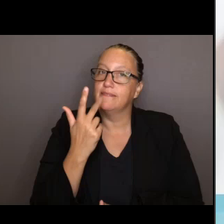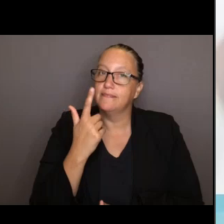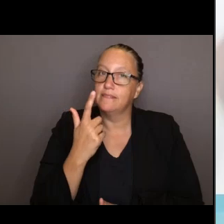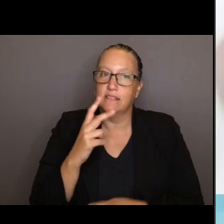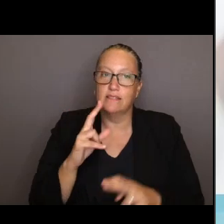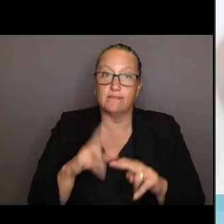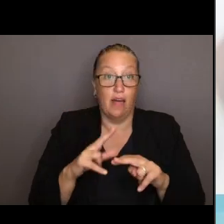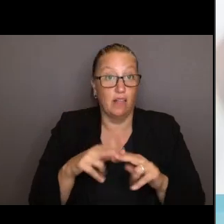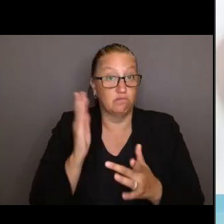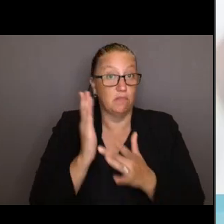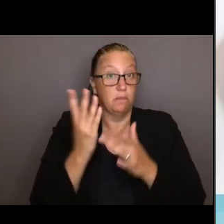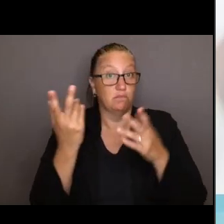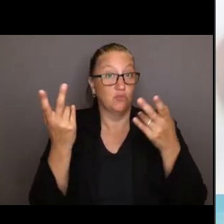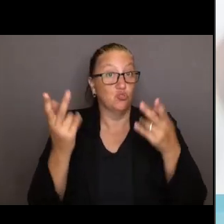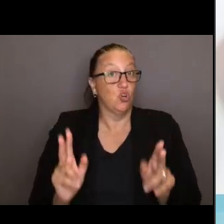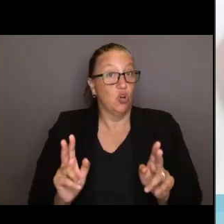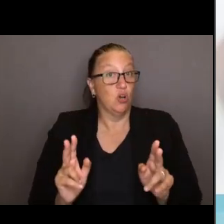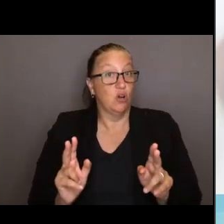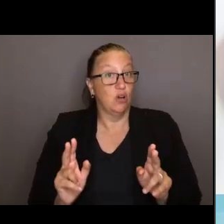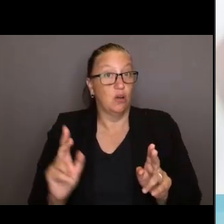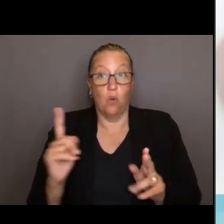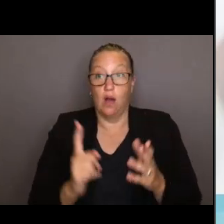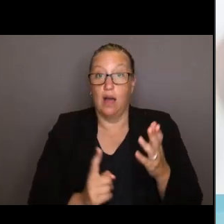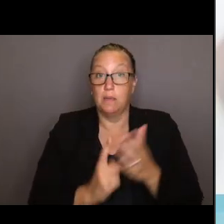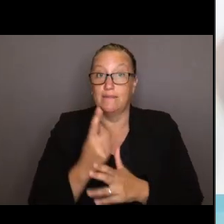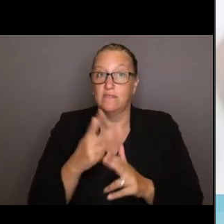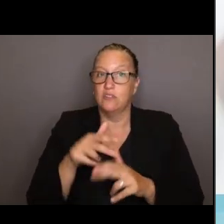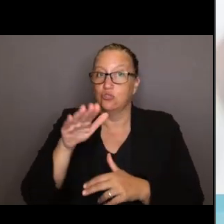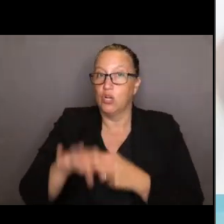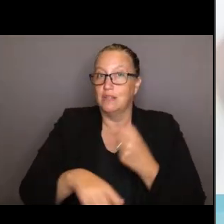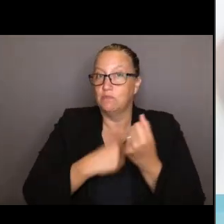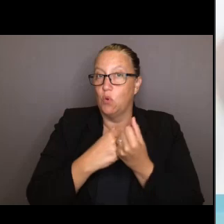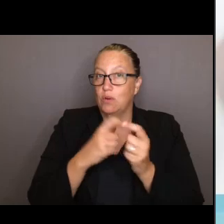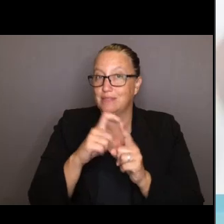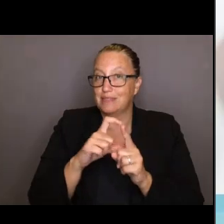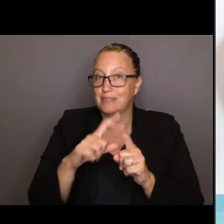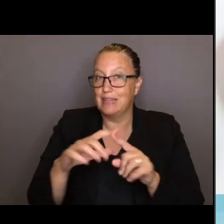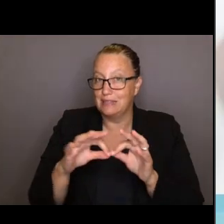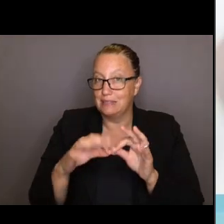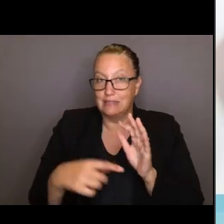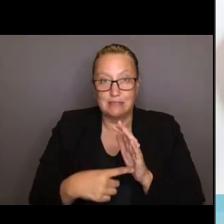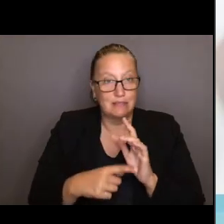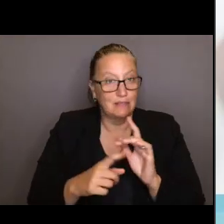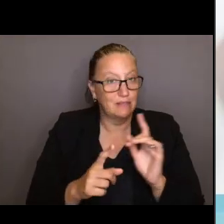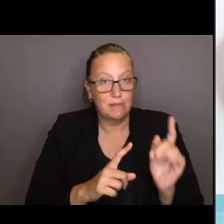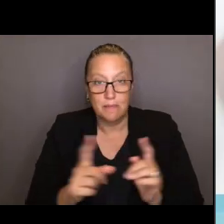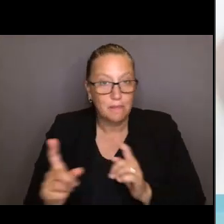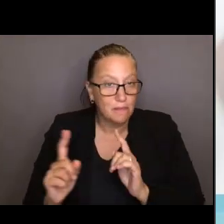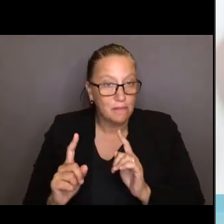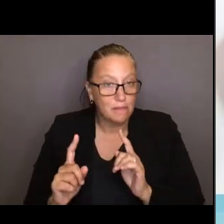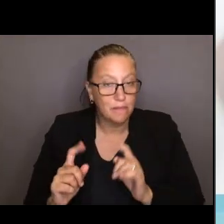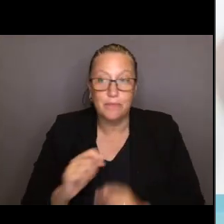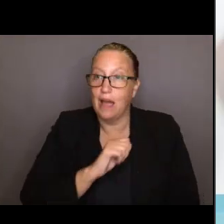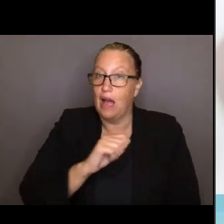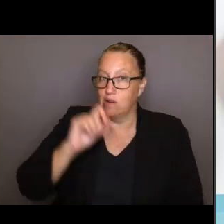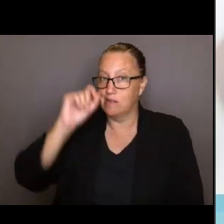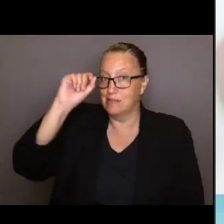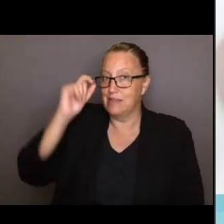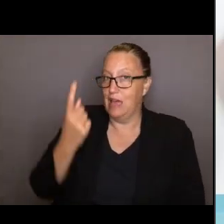was to pass away, and what happens to the child support debt then? So, our understanding that that will become a matter